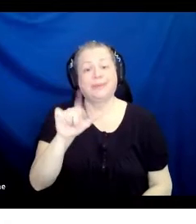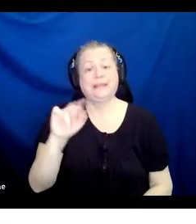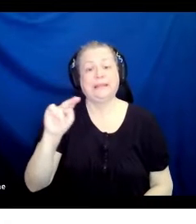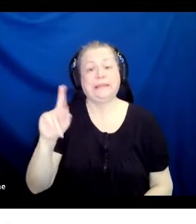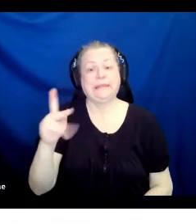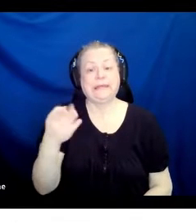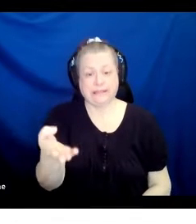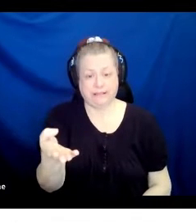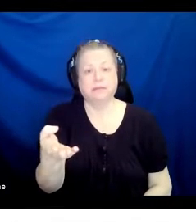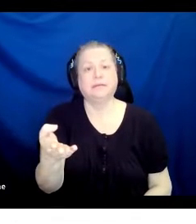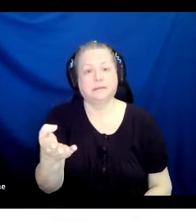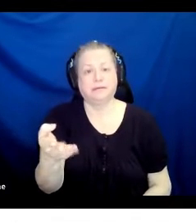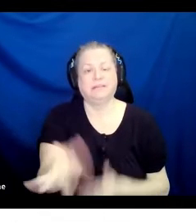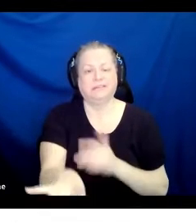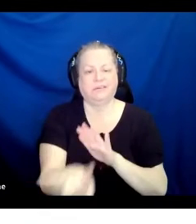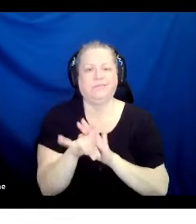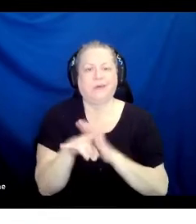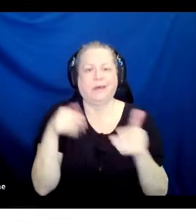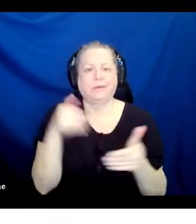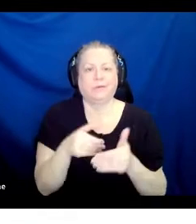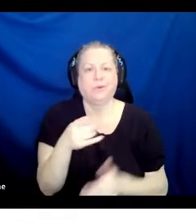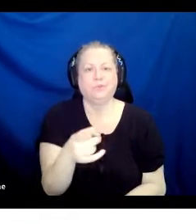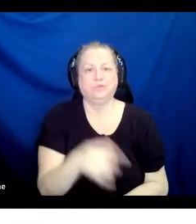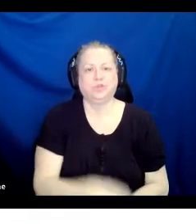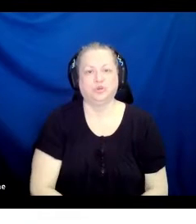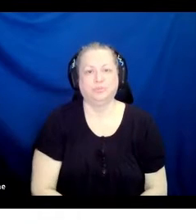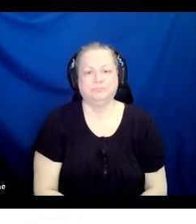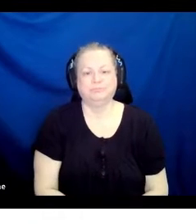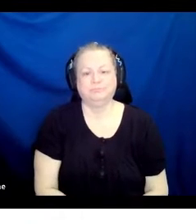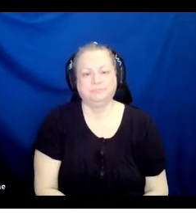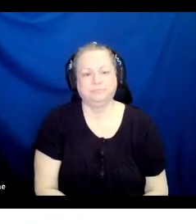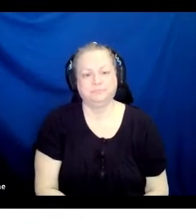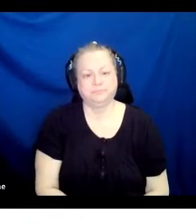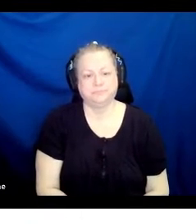here, you can find the nearest organization.